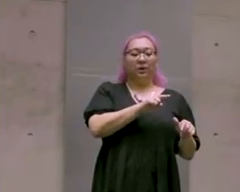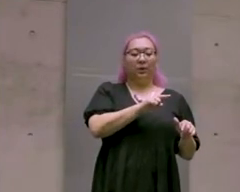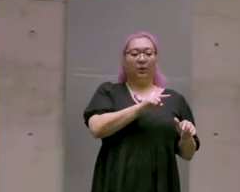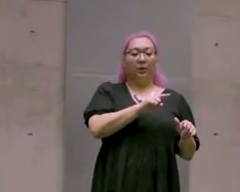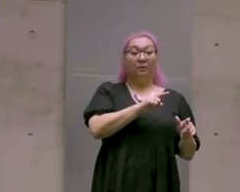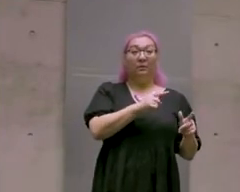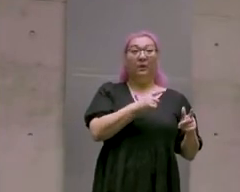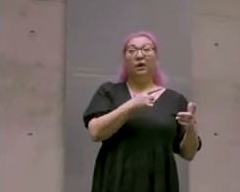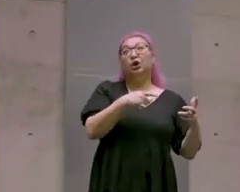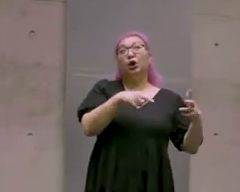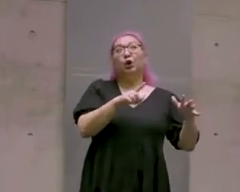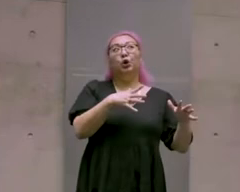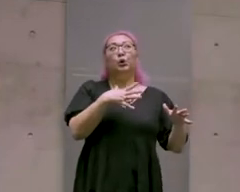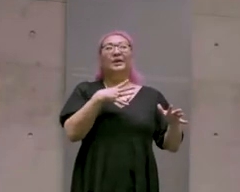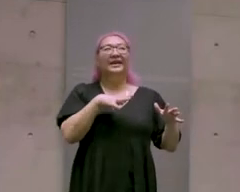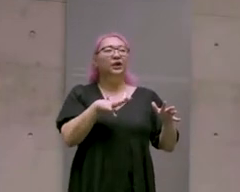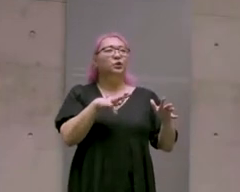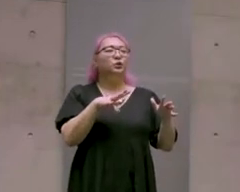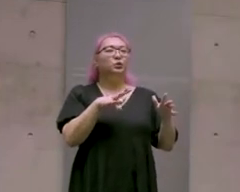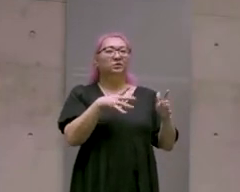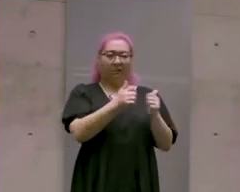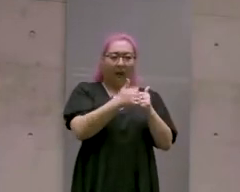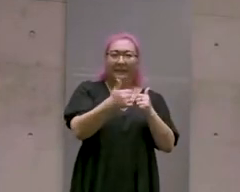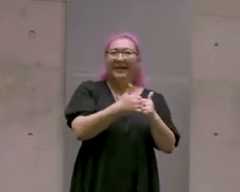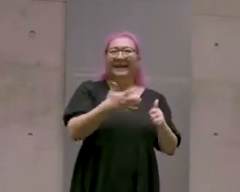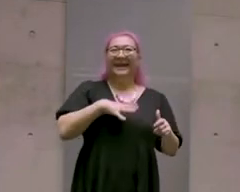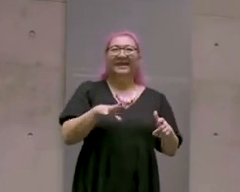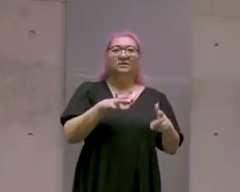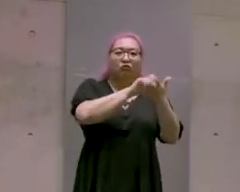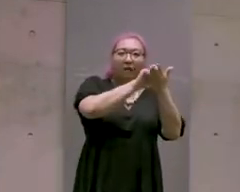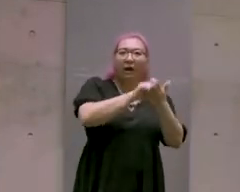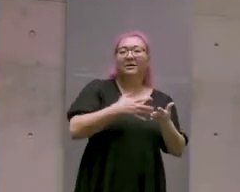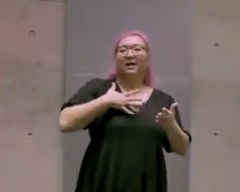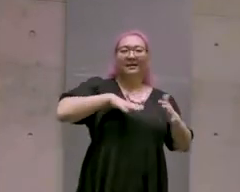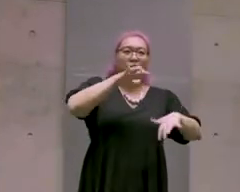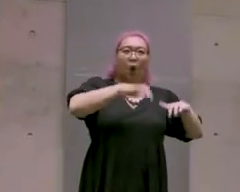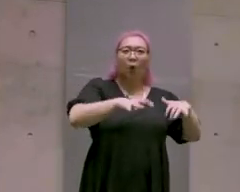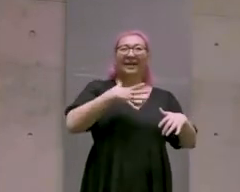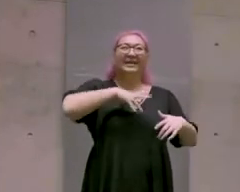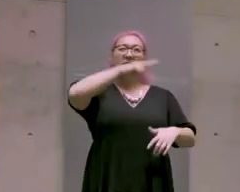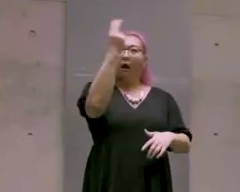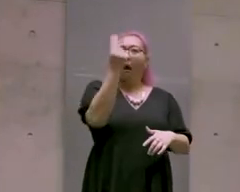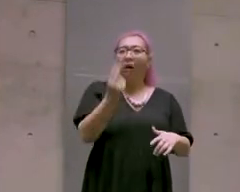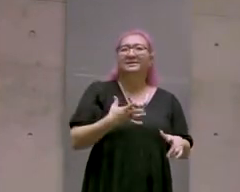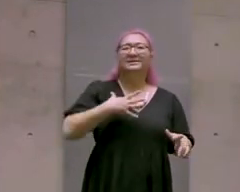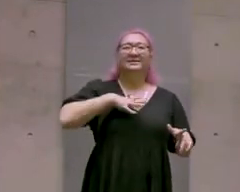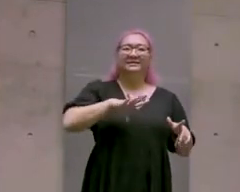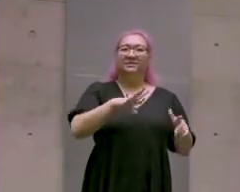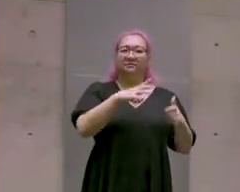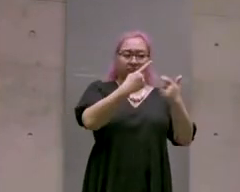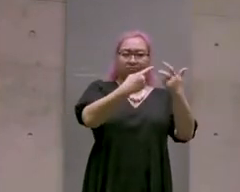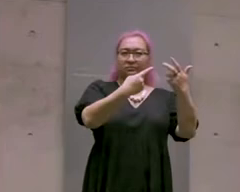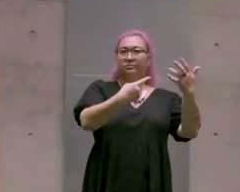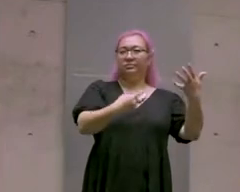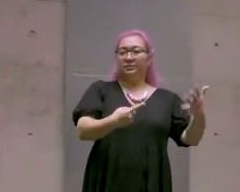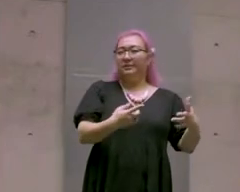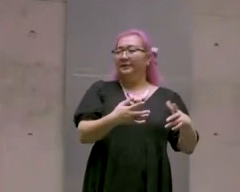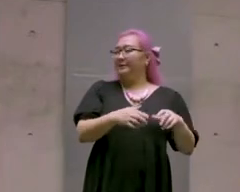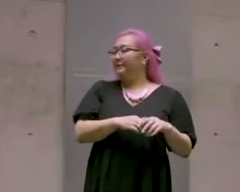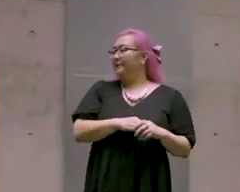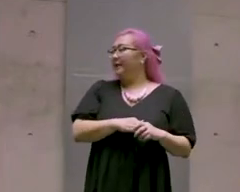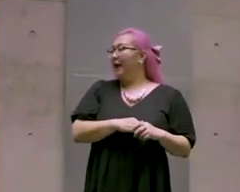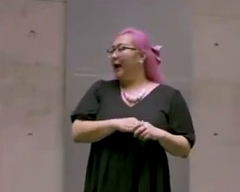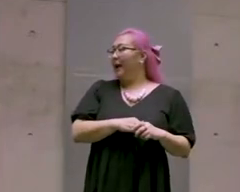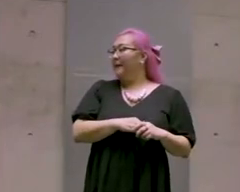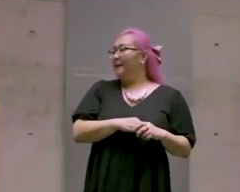We had a great 3D artist. My mate Moo was living downstairs and had some free time and was very comfortable kind of doing some coding for